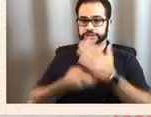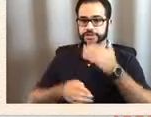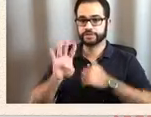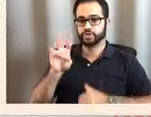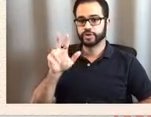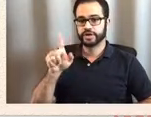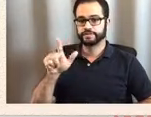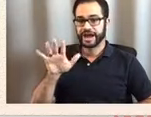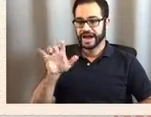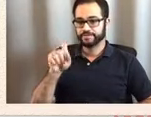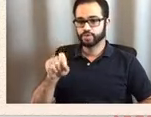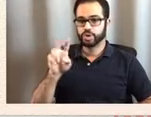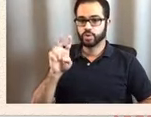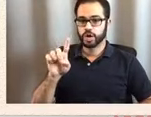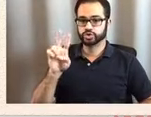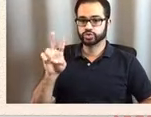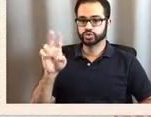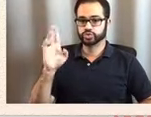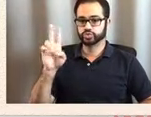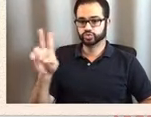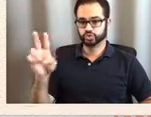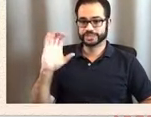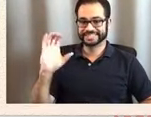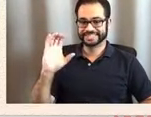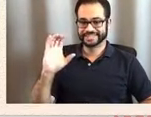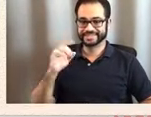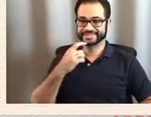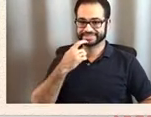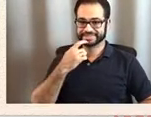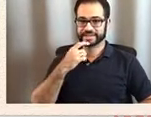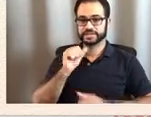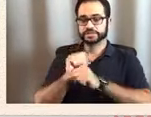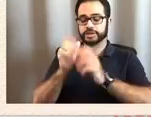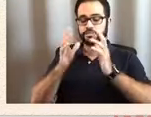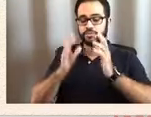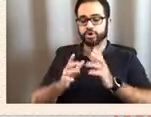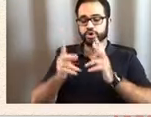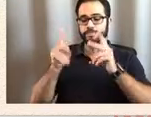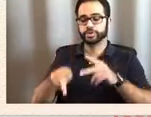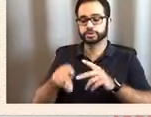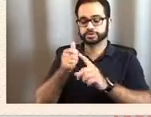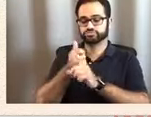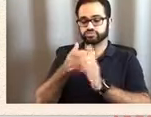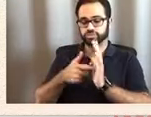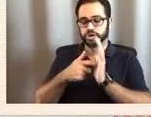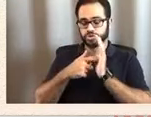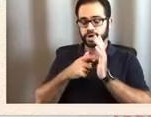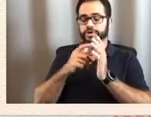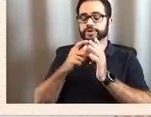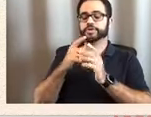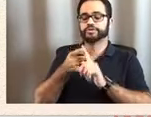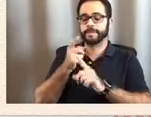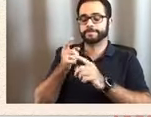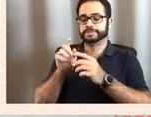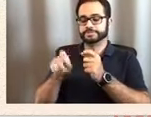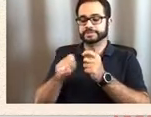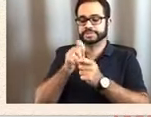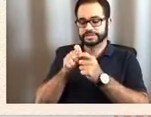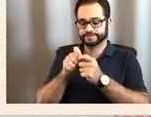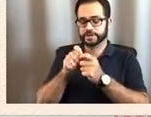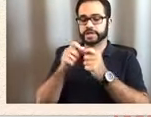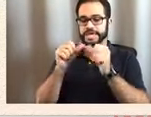435.122C Florida statute states an employer of persons subject to screening by a specified agency for